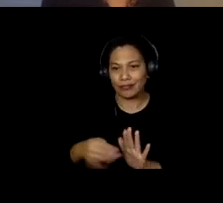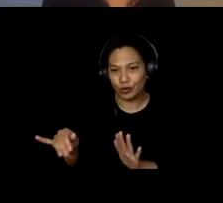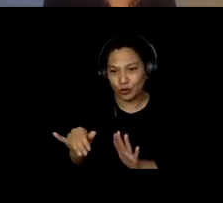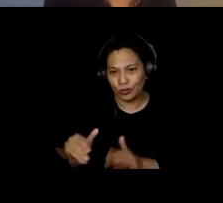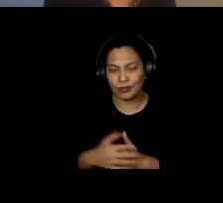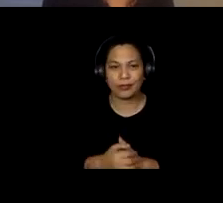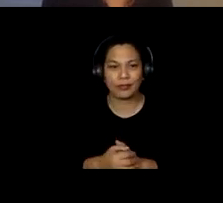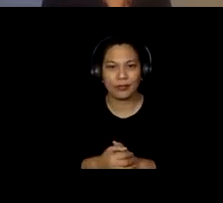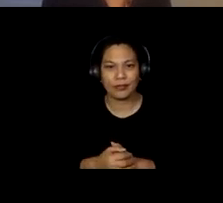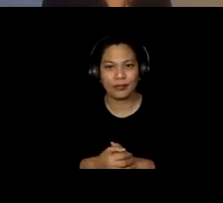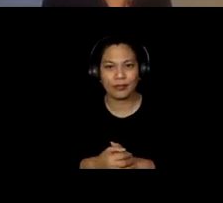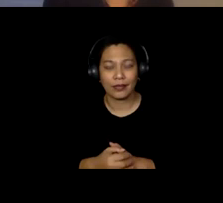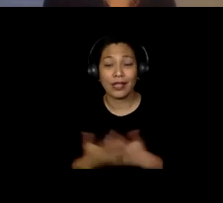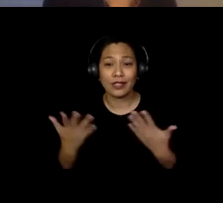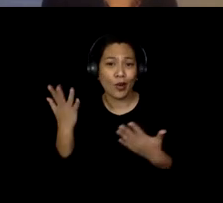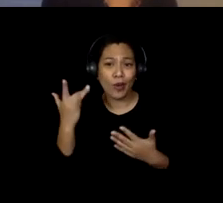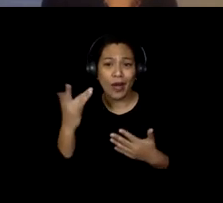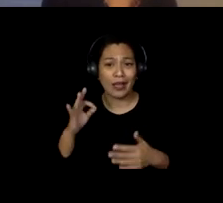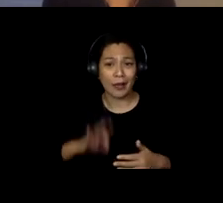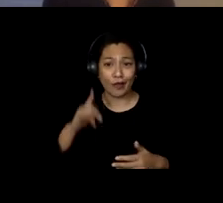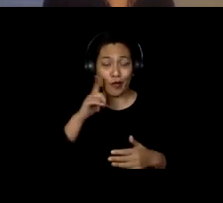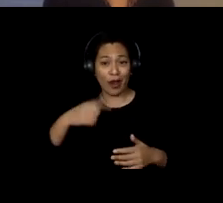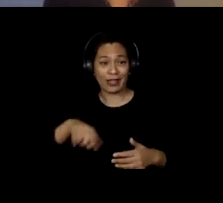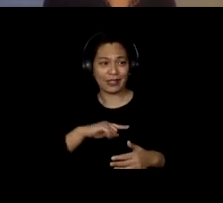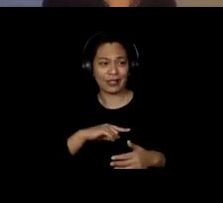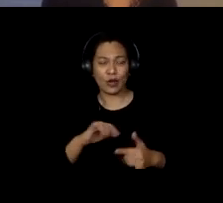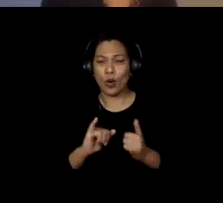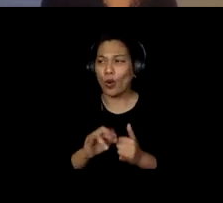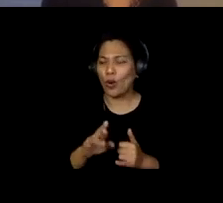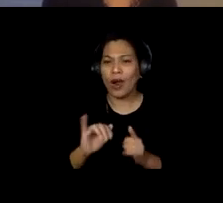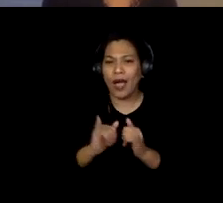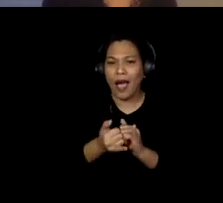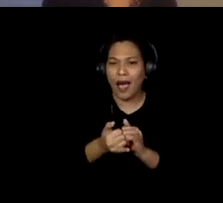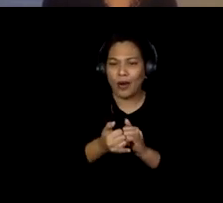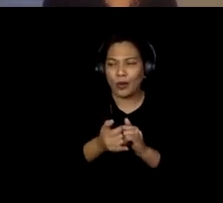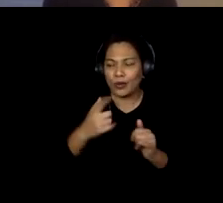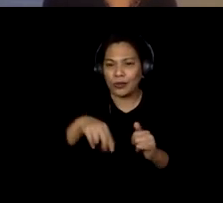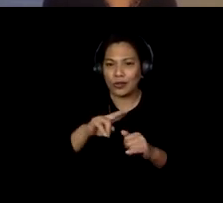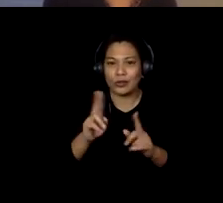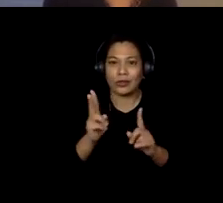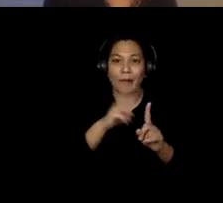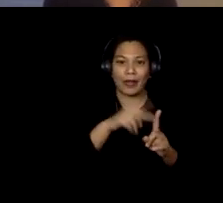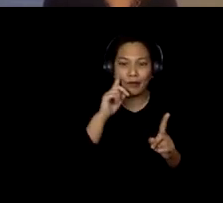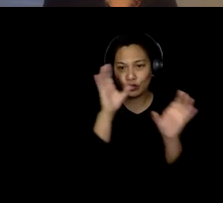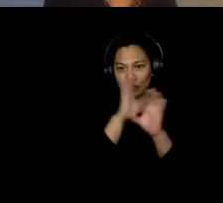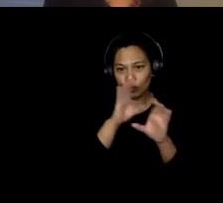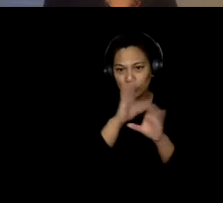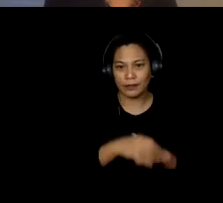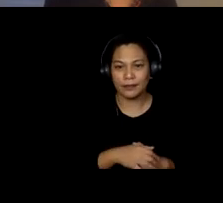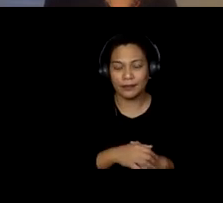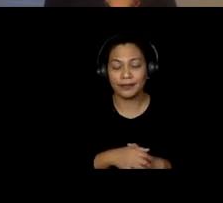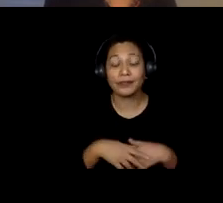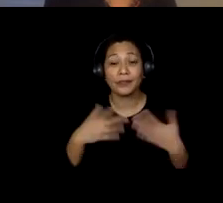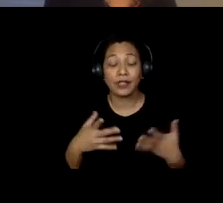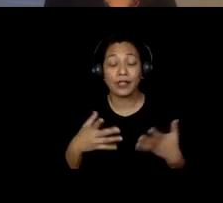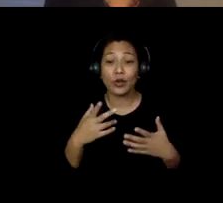So why is it beneficial to us, I guess? Or what? How do we look at it in terms of search? Now, as I said, we're searching